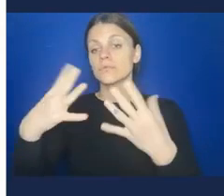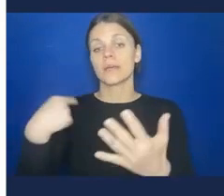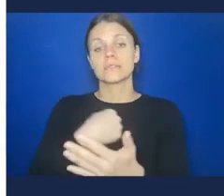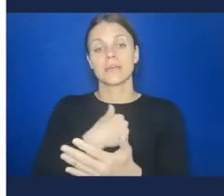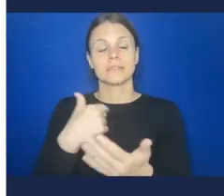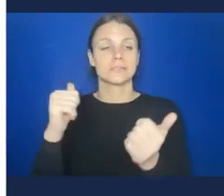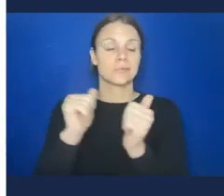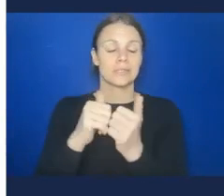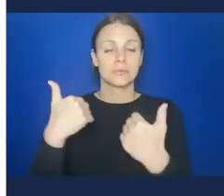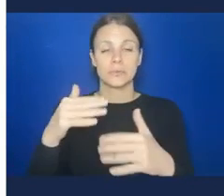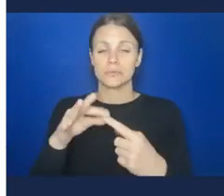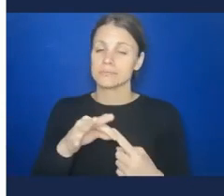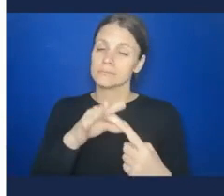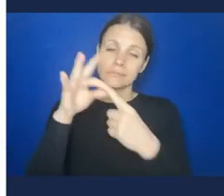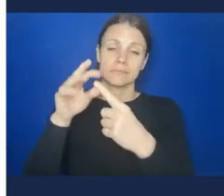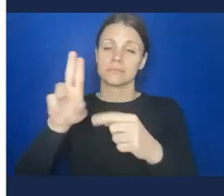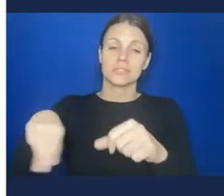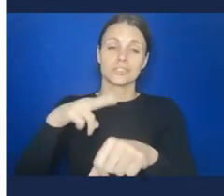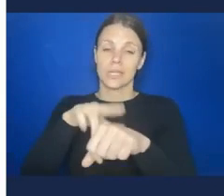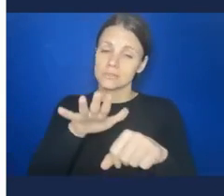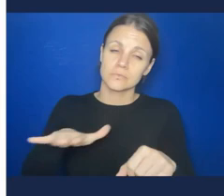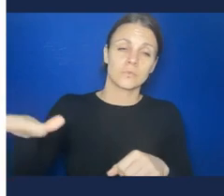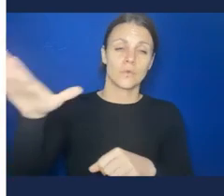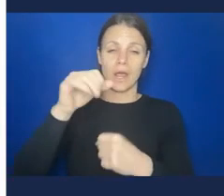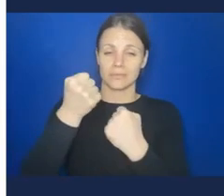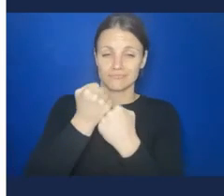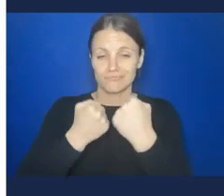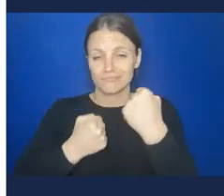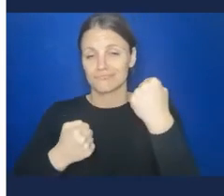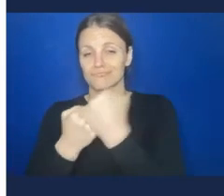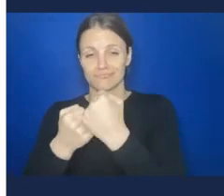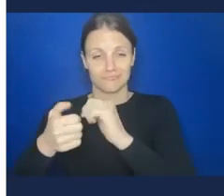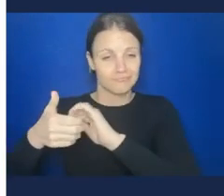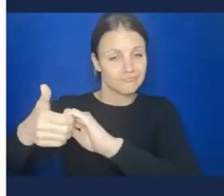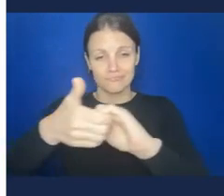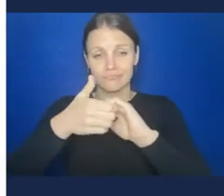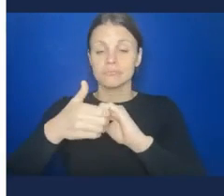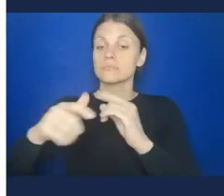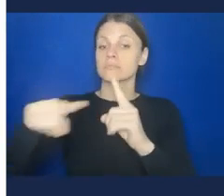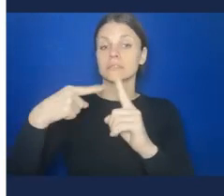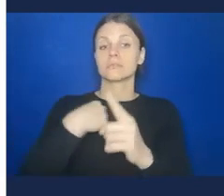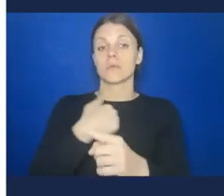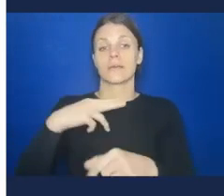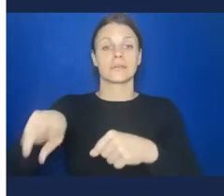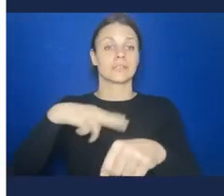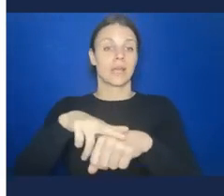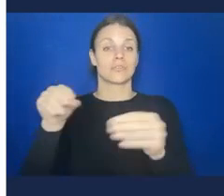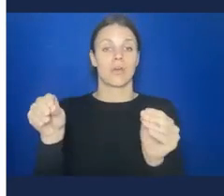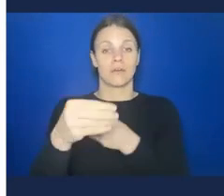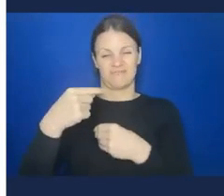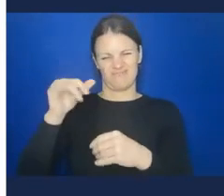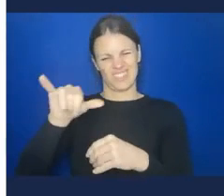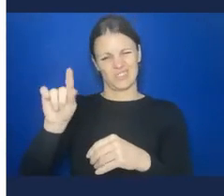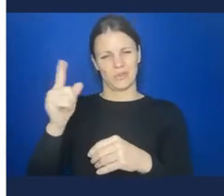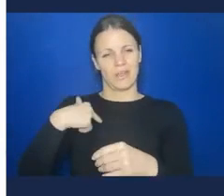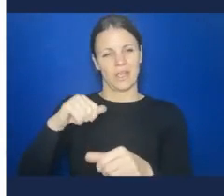unique nationwide structure. And we also have a national office. And I work at the national office based out of New